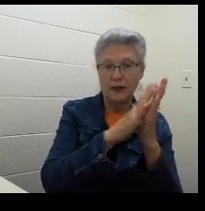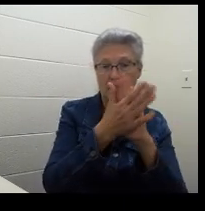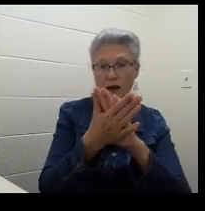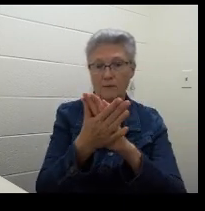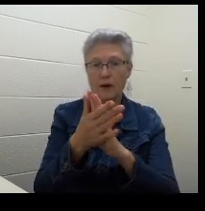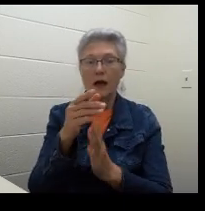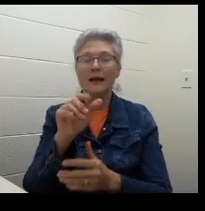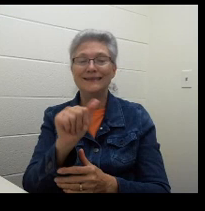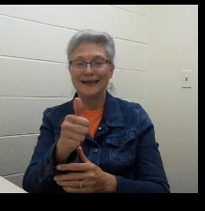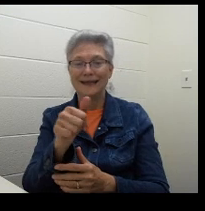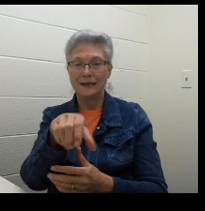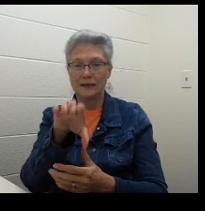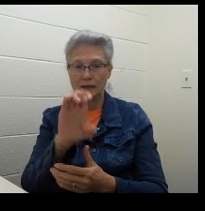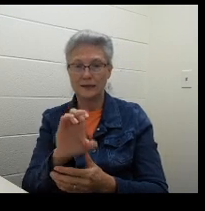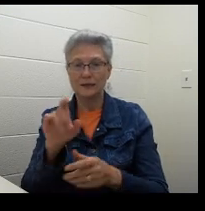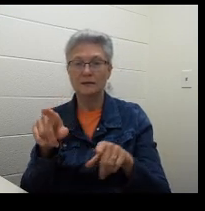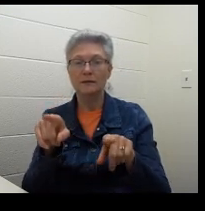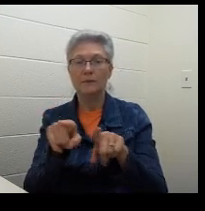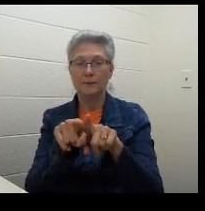well.